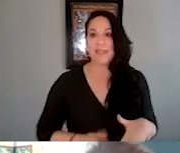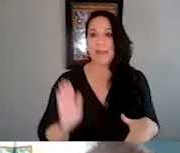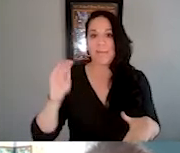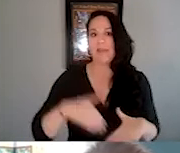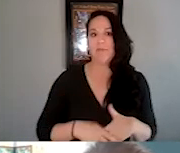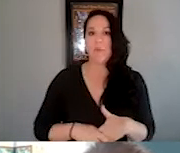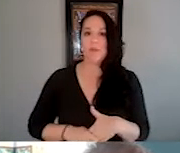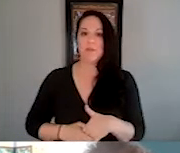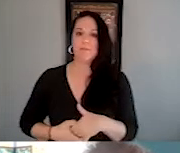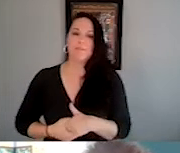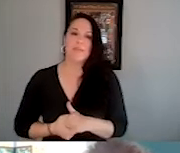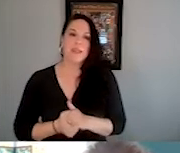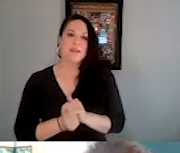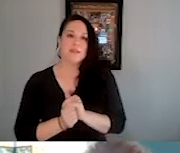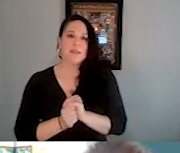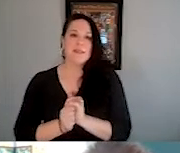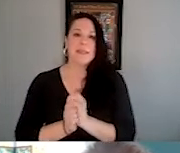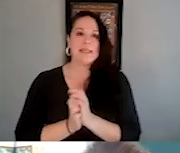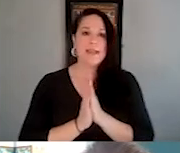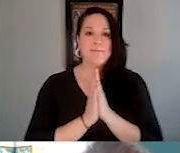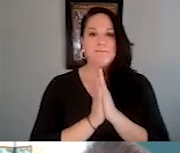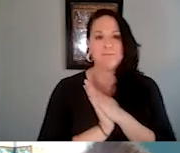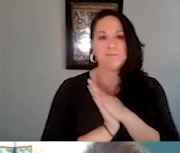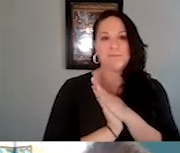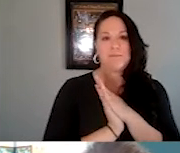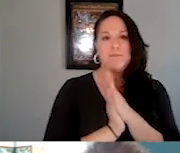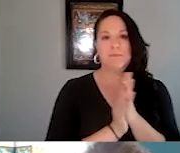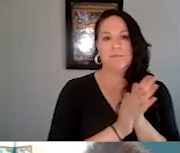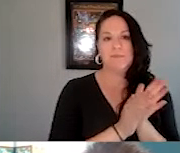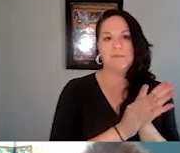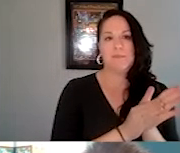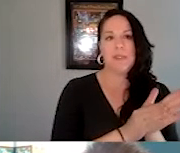we really need that back and forth. Next slide.